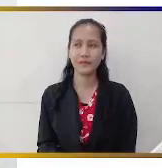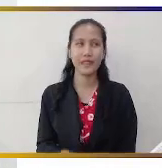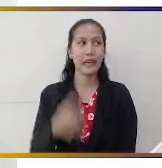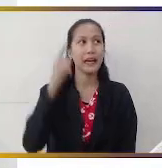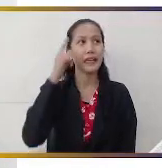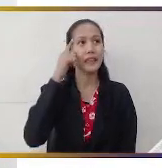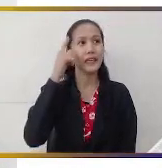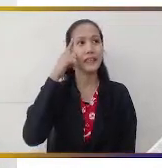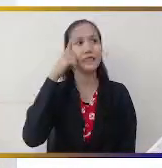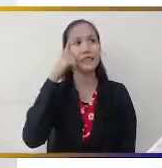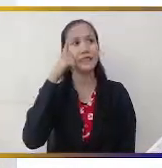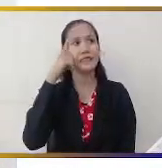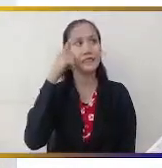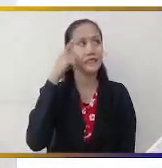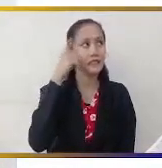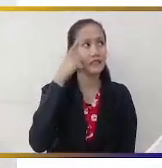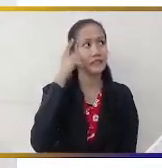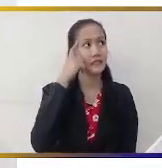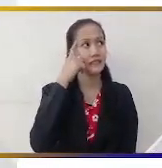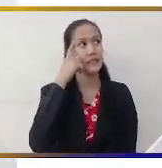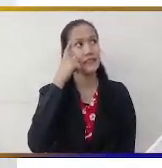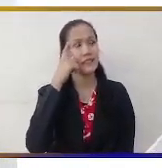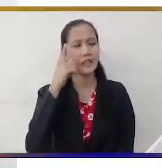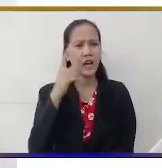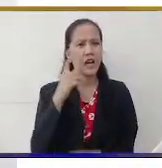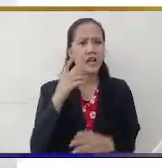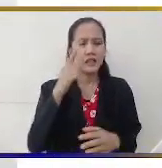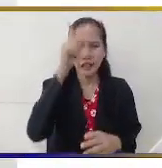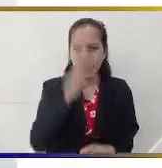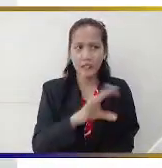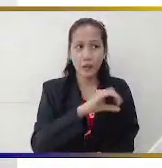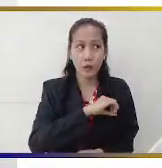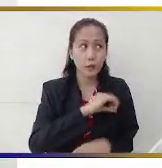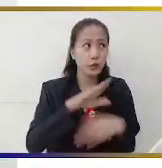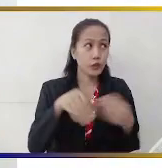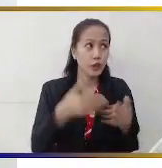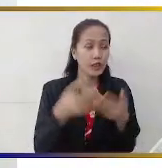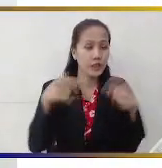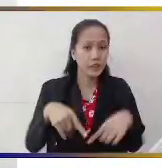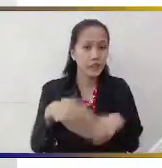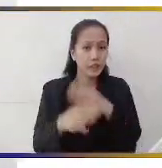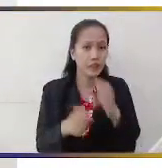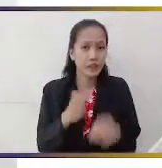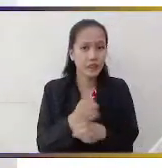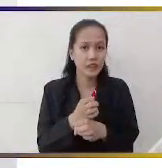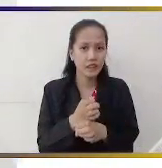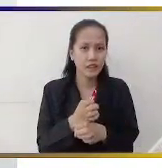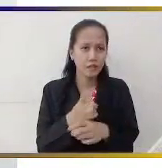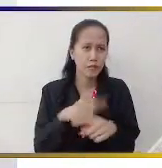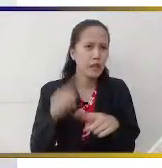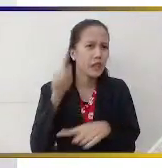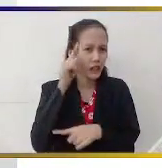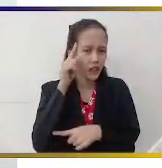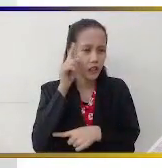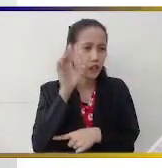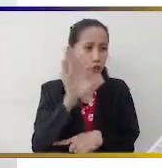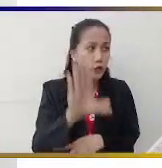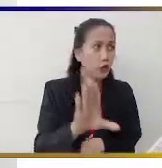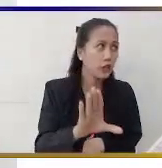does. But you get all this. Why? Because you gave. Do you want